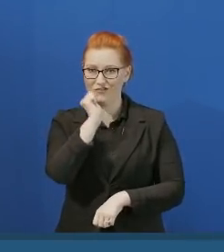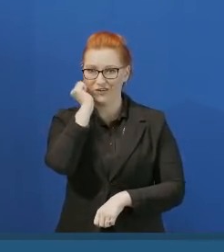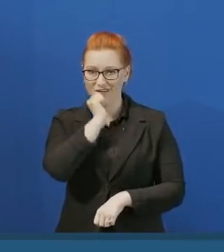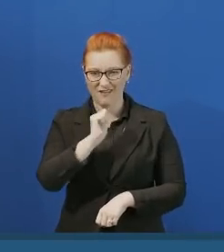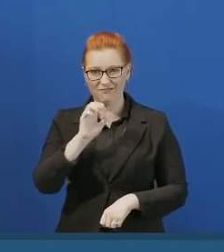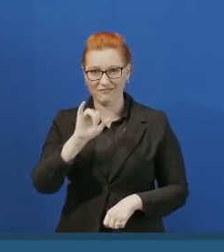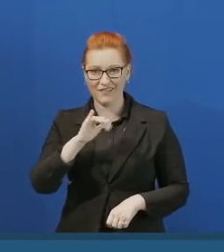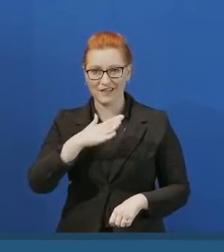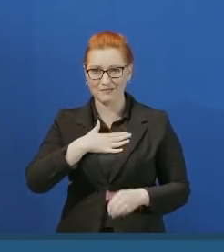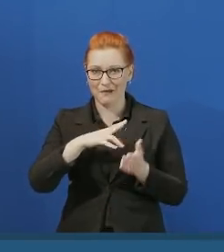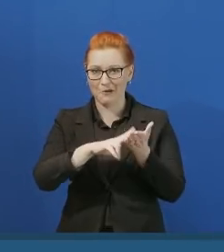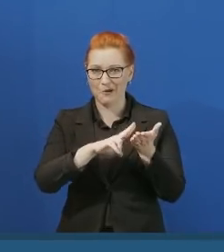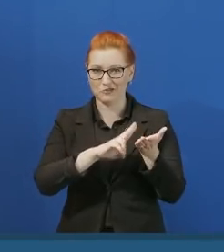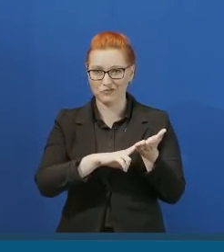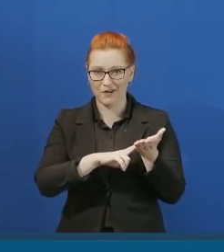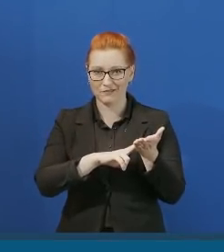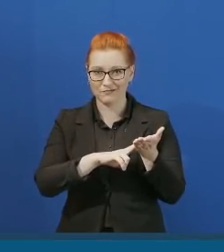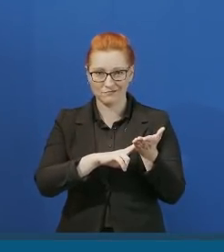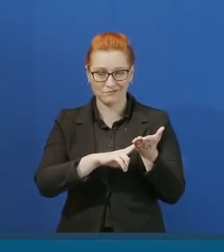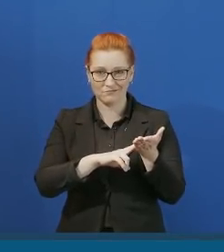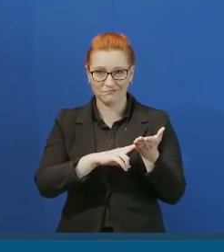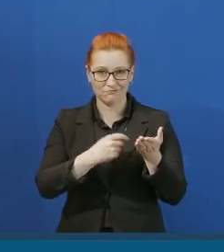There's no rush hour.